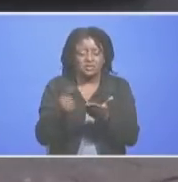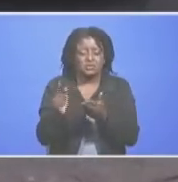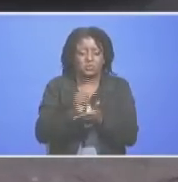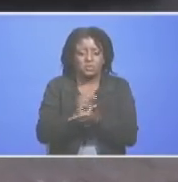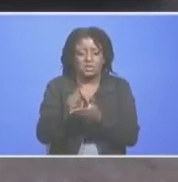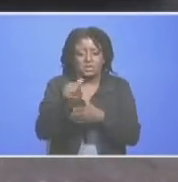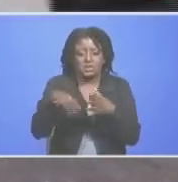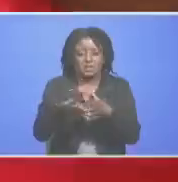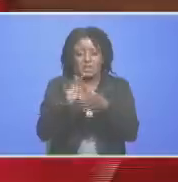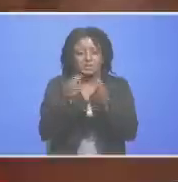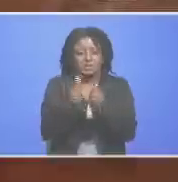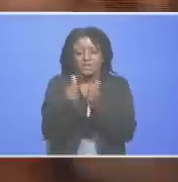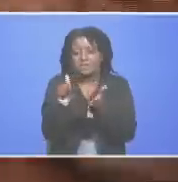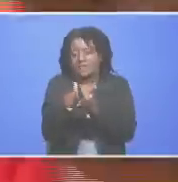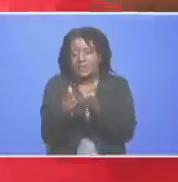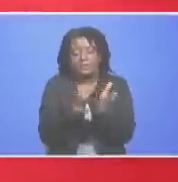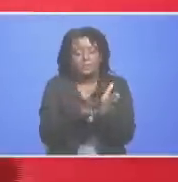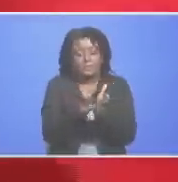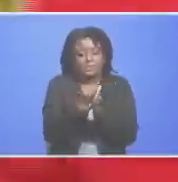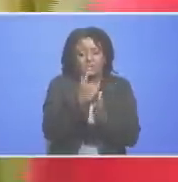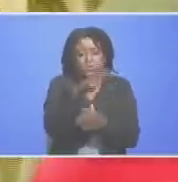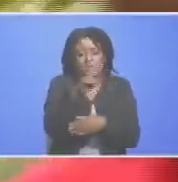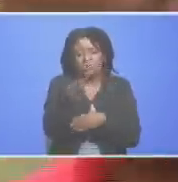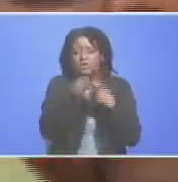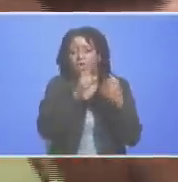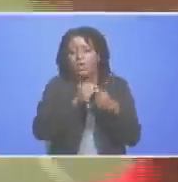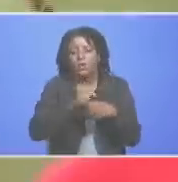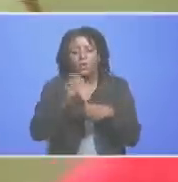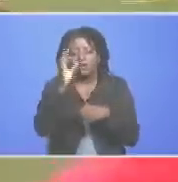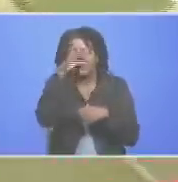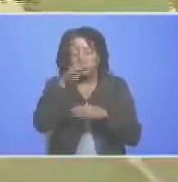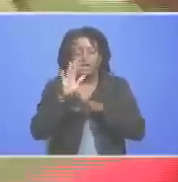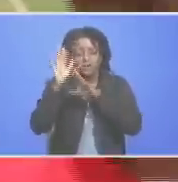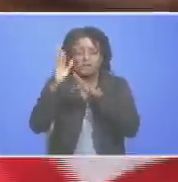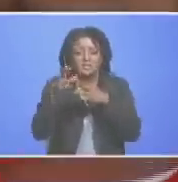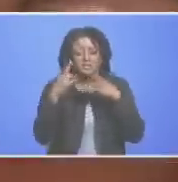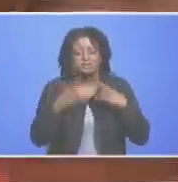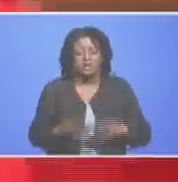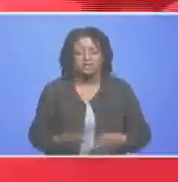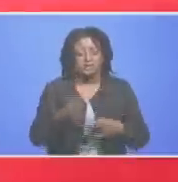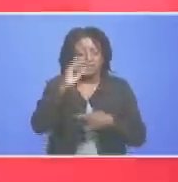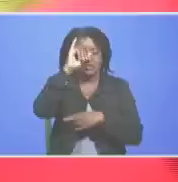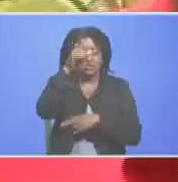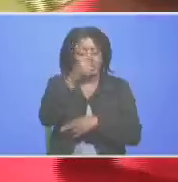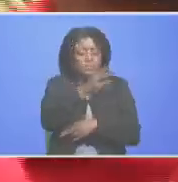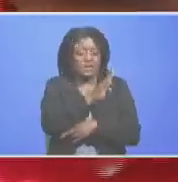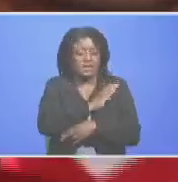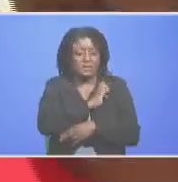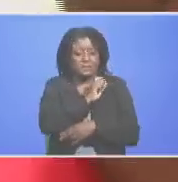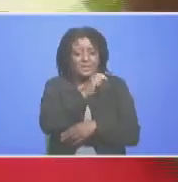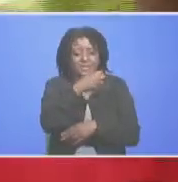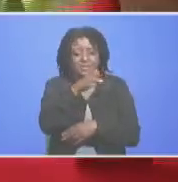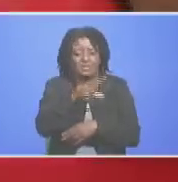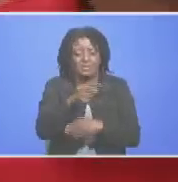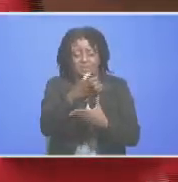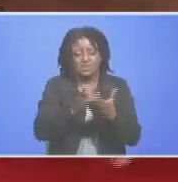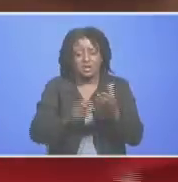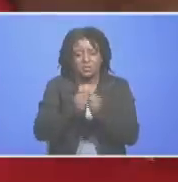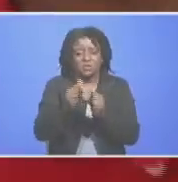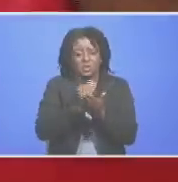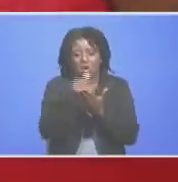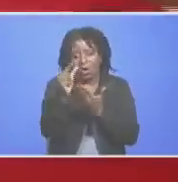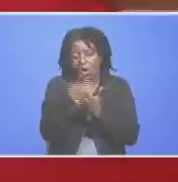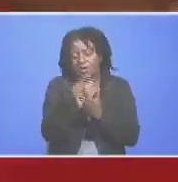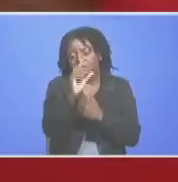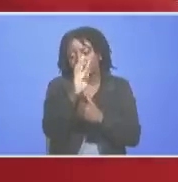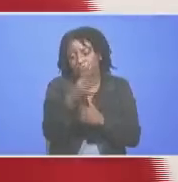murder. In other court news, 22-year-old Fox Hill resident Jermaine Bethel was charged with the August 4th murder of Javon